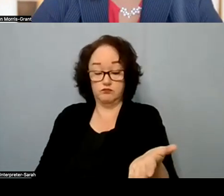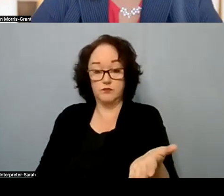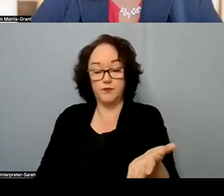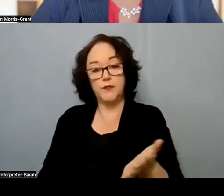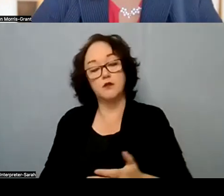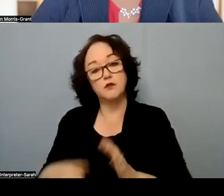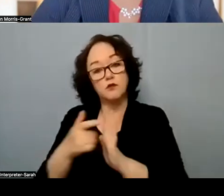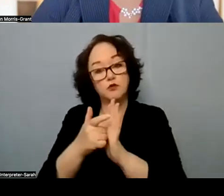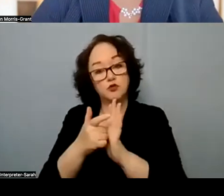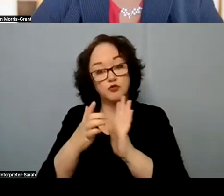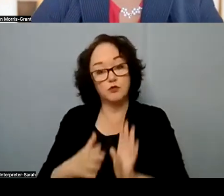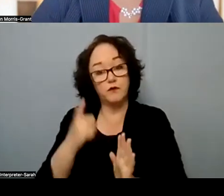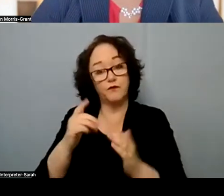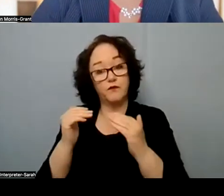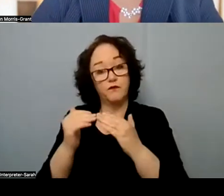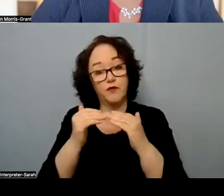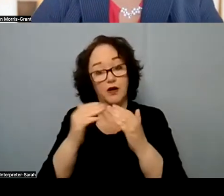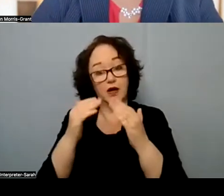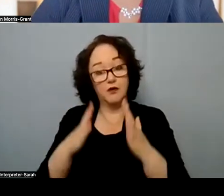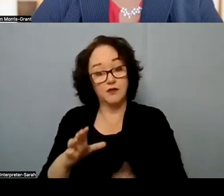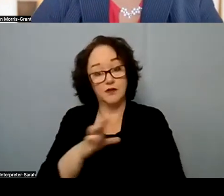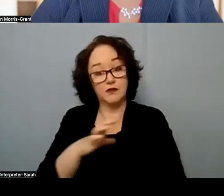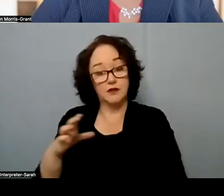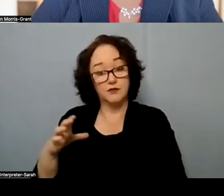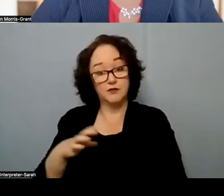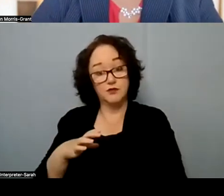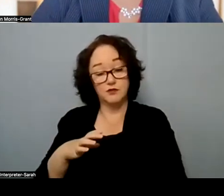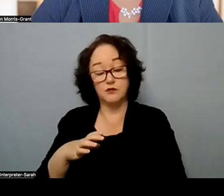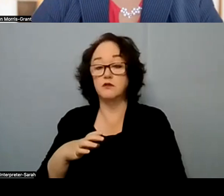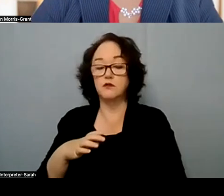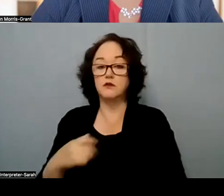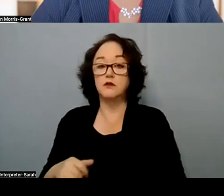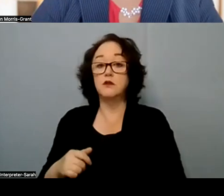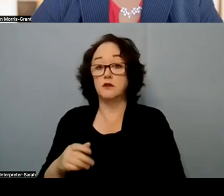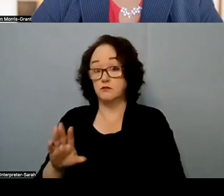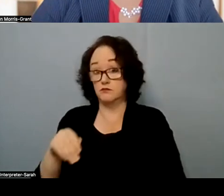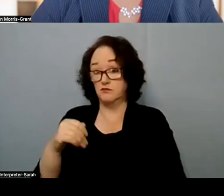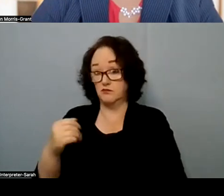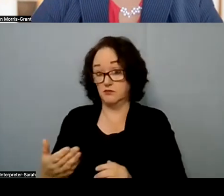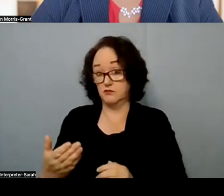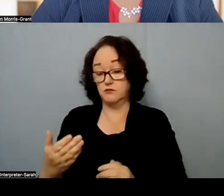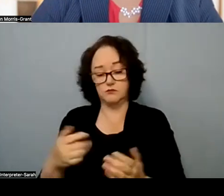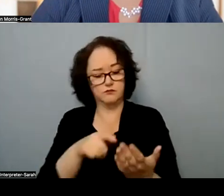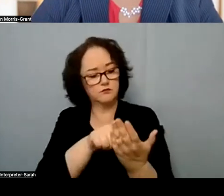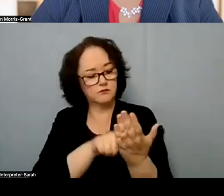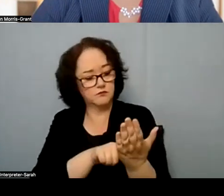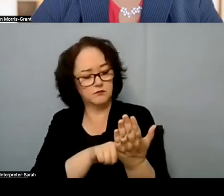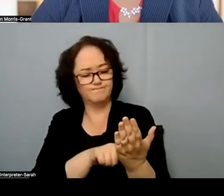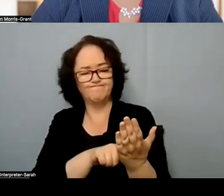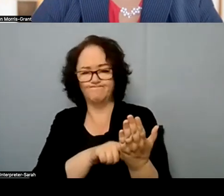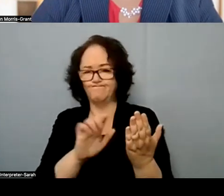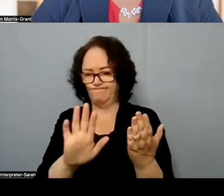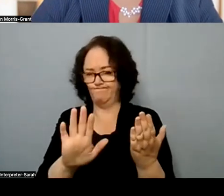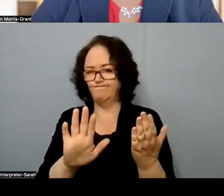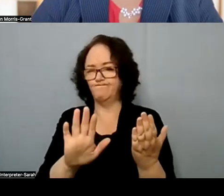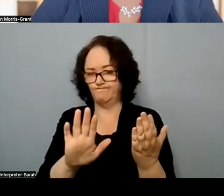the entire state was like, yeah, I'm pretty sure I can take care of this for you. And so he did. We filed a